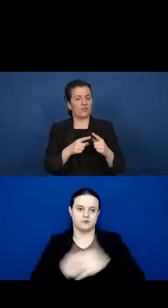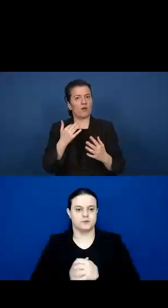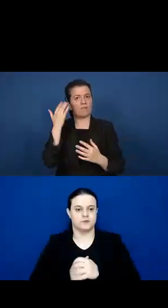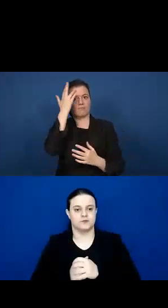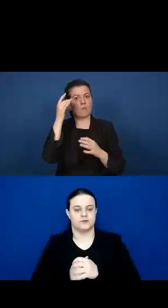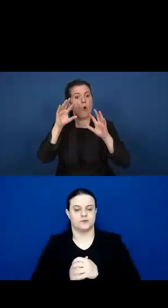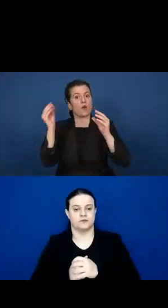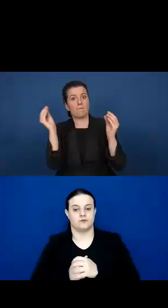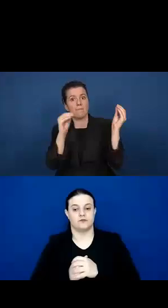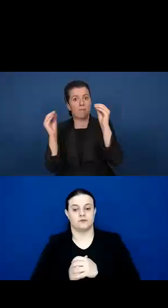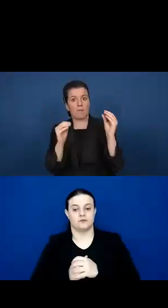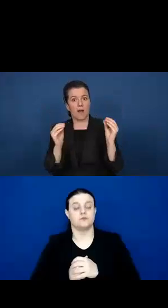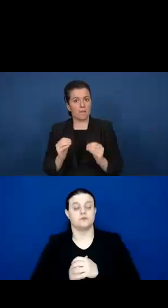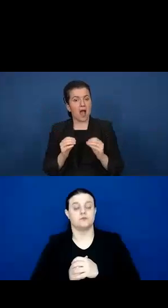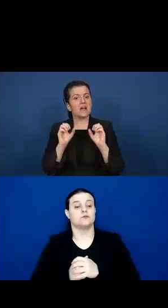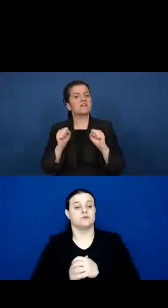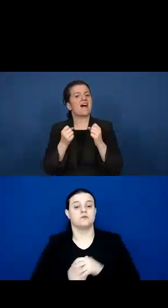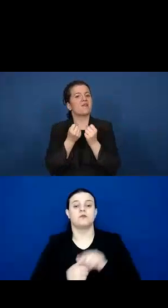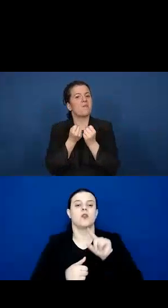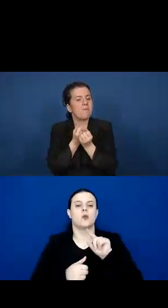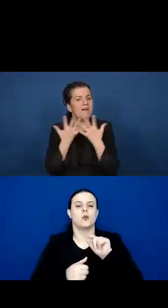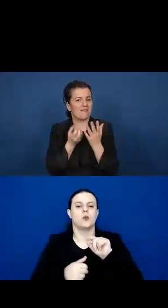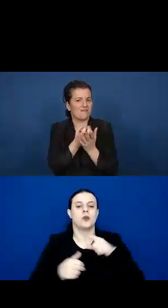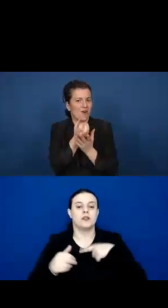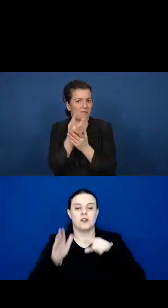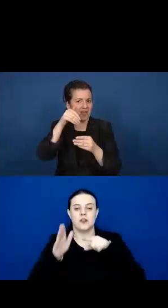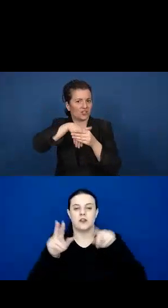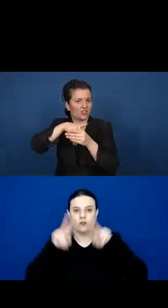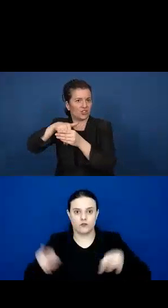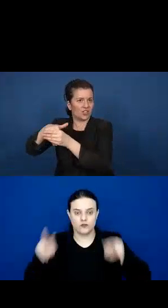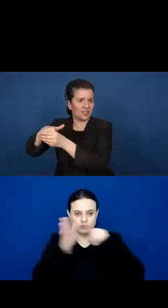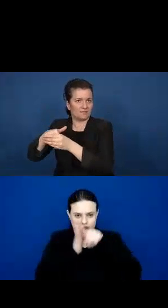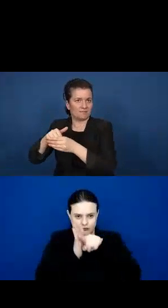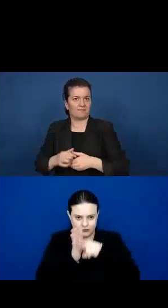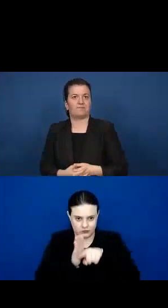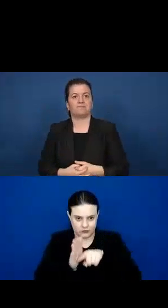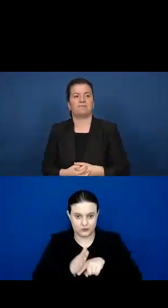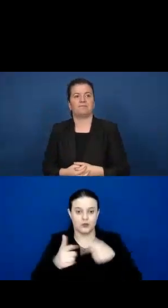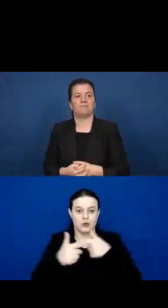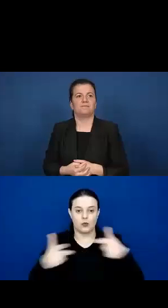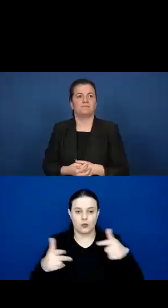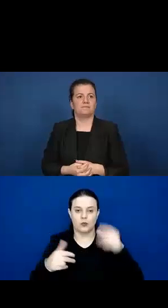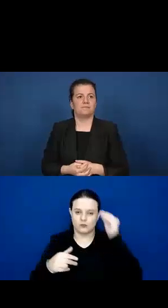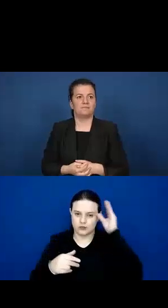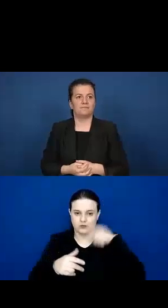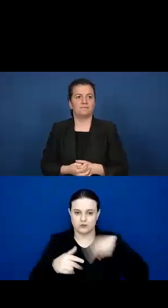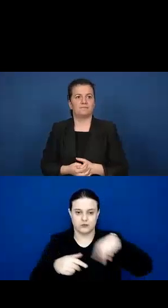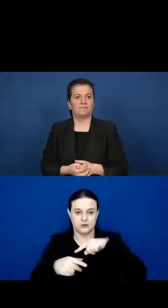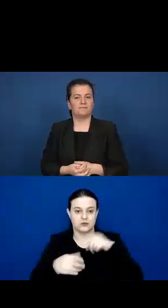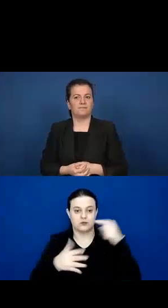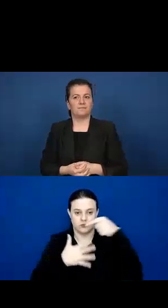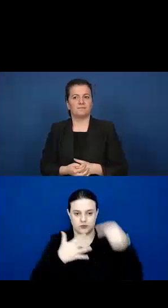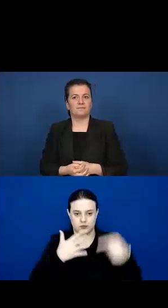The answer comes from the visual analysis and situational awareness component of the haptic intelligent personalized interface,